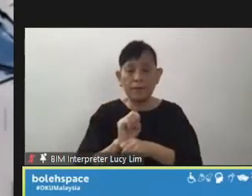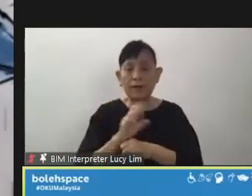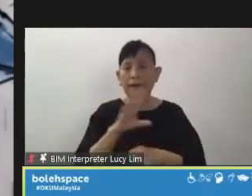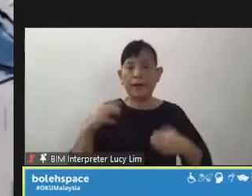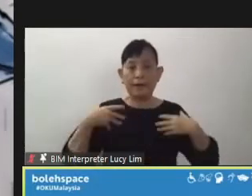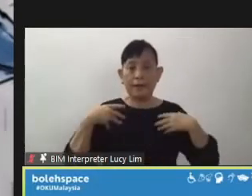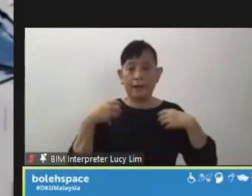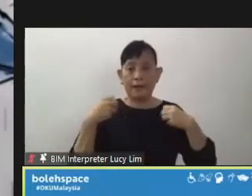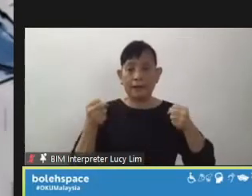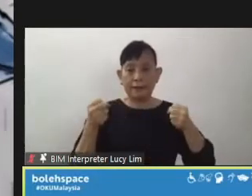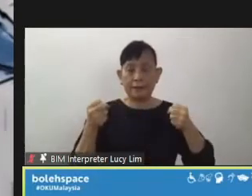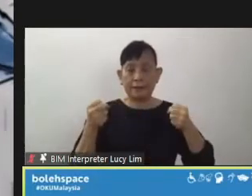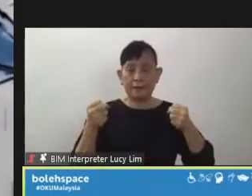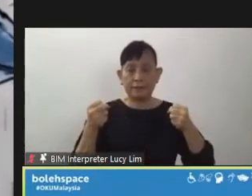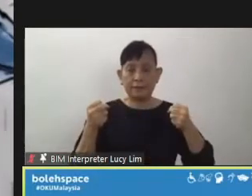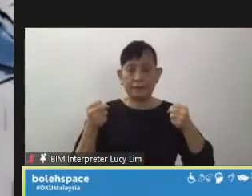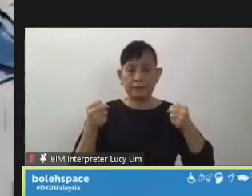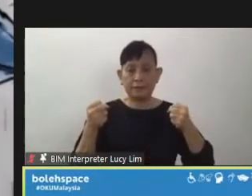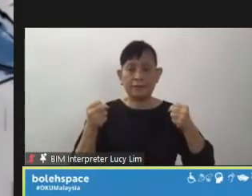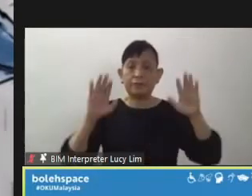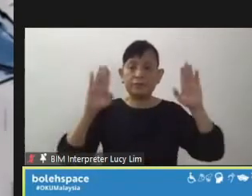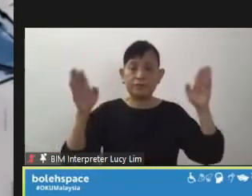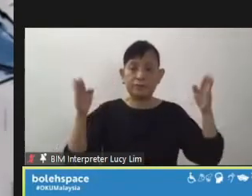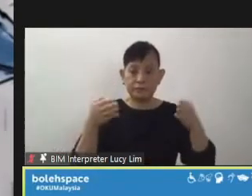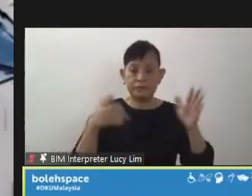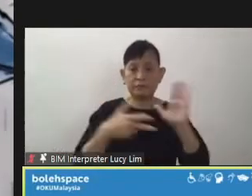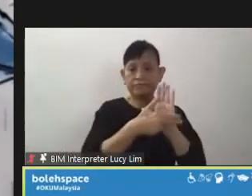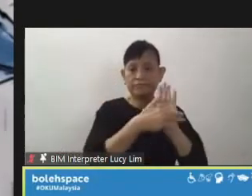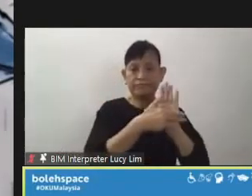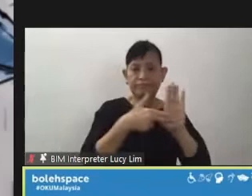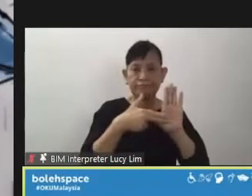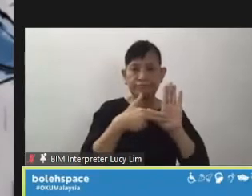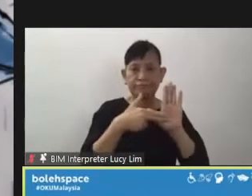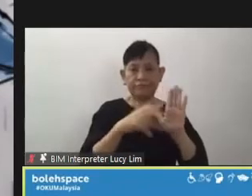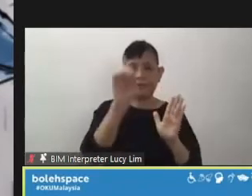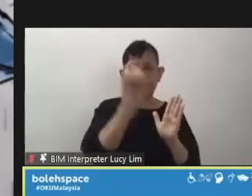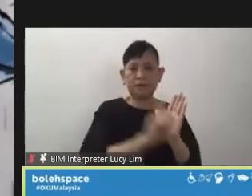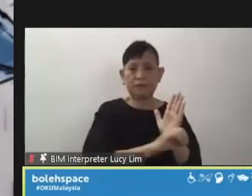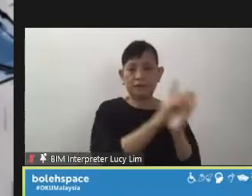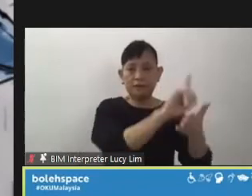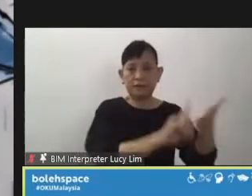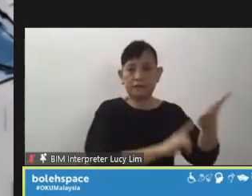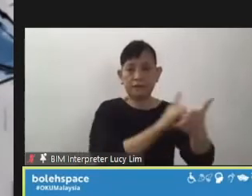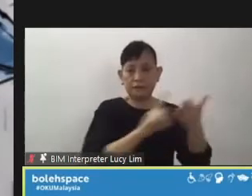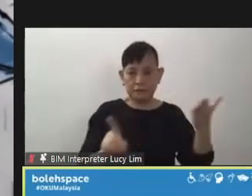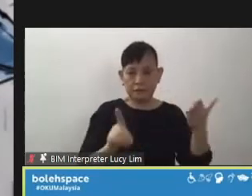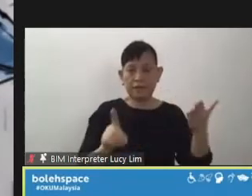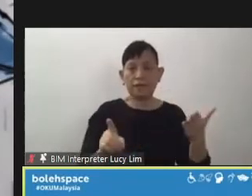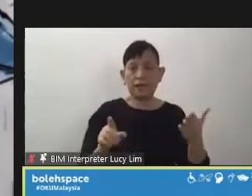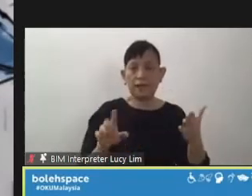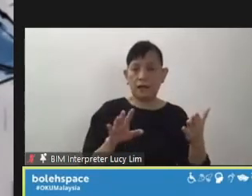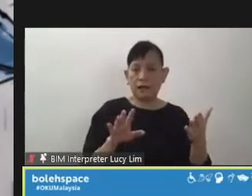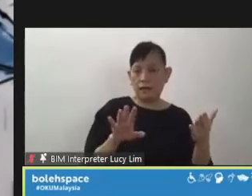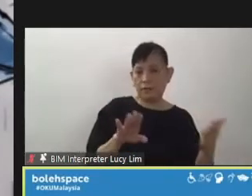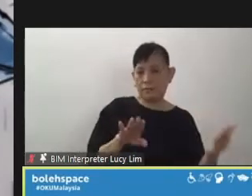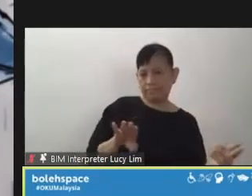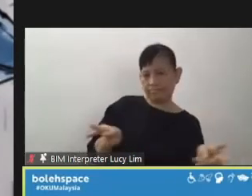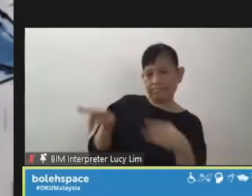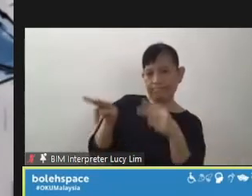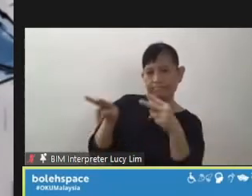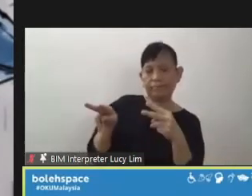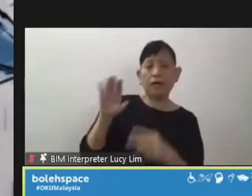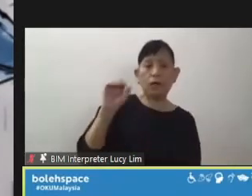that I will be talking today, but I will be focusing on the stigma and discrimination faced by the PWD. Okay, in terms of the